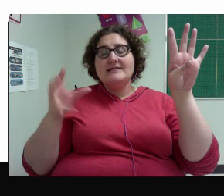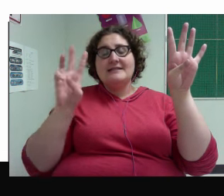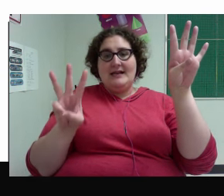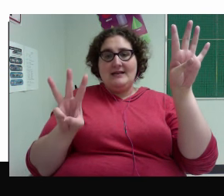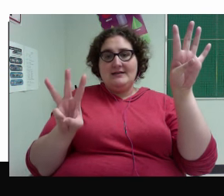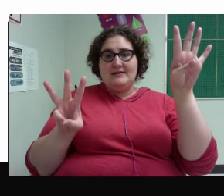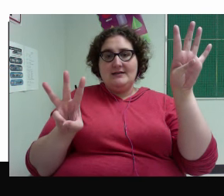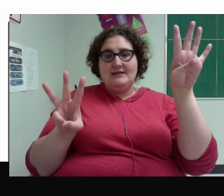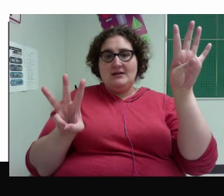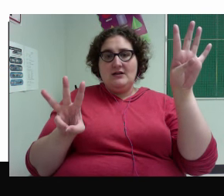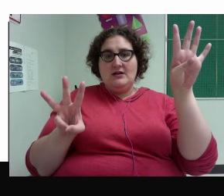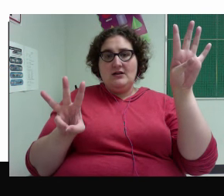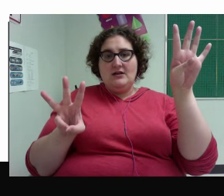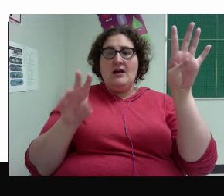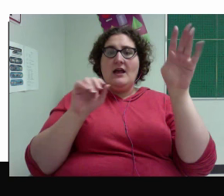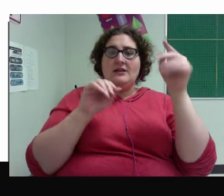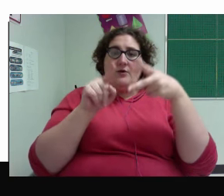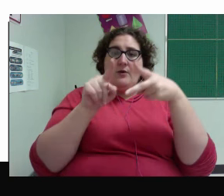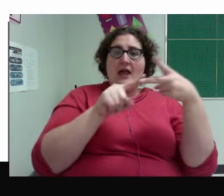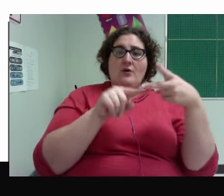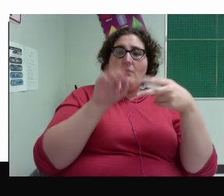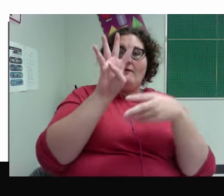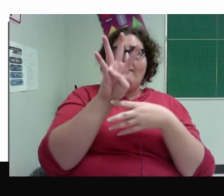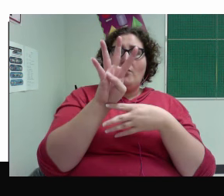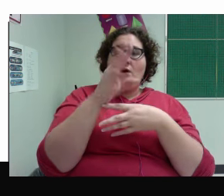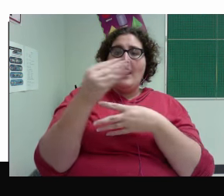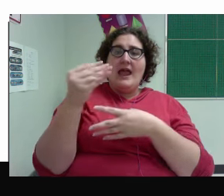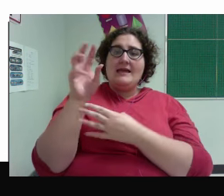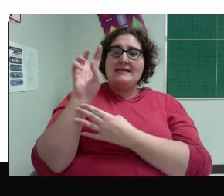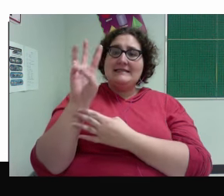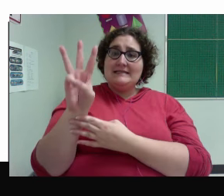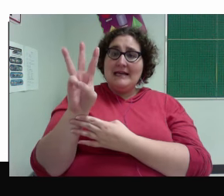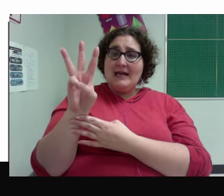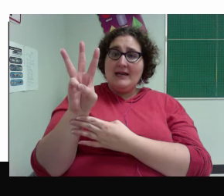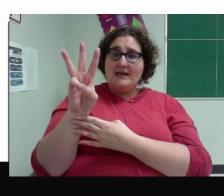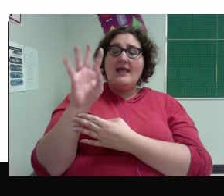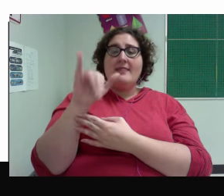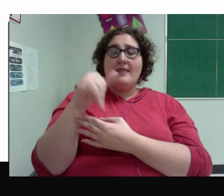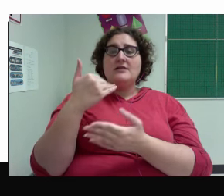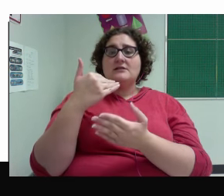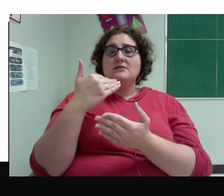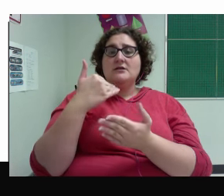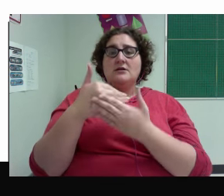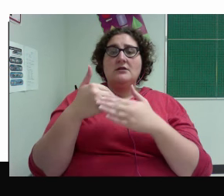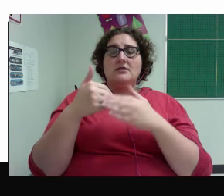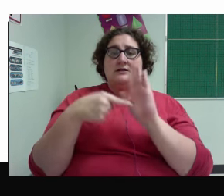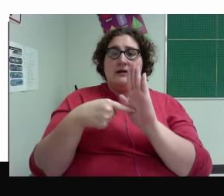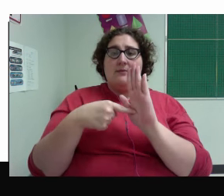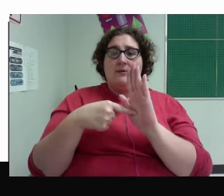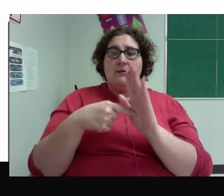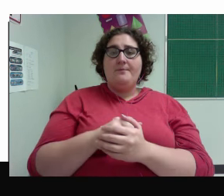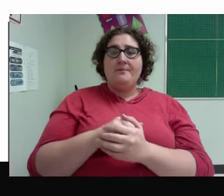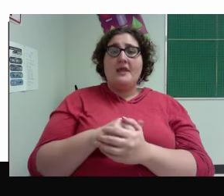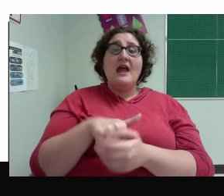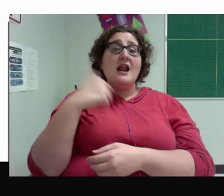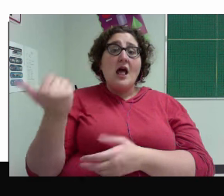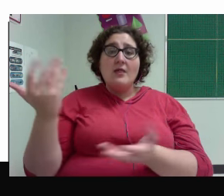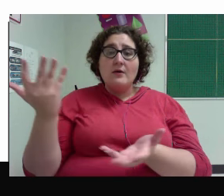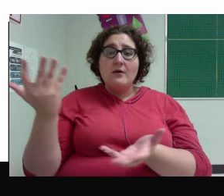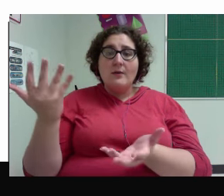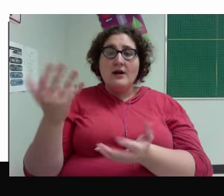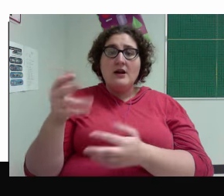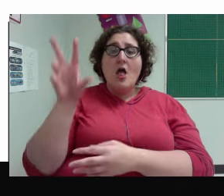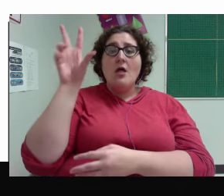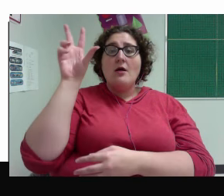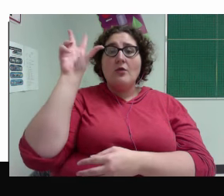so that means 6. So angle 4 and angle 6 would be an example of an alternate interior. Another pair of